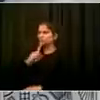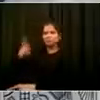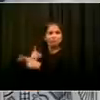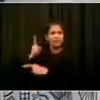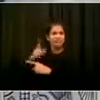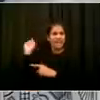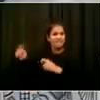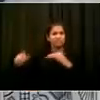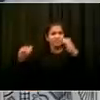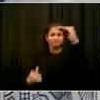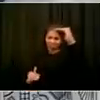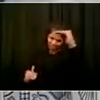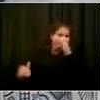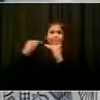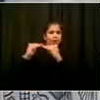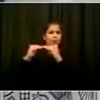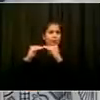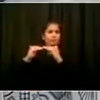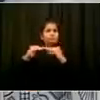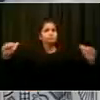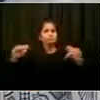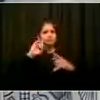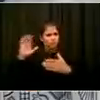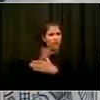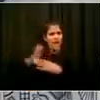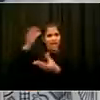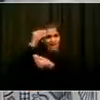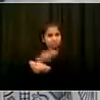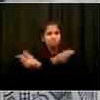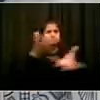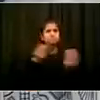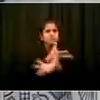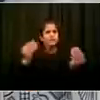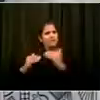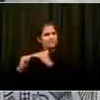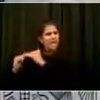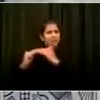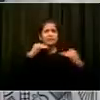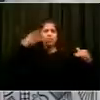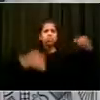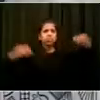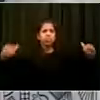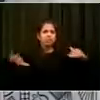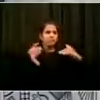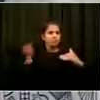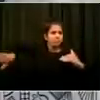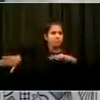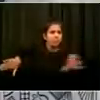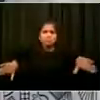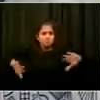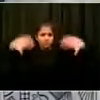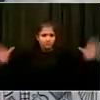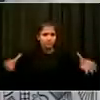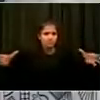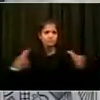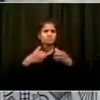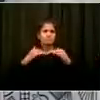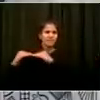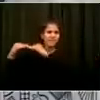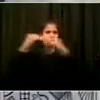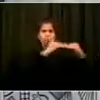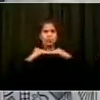wealth in a better way, a lot more people are going to prosper, and it's going to bring this city back a lot stronger. So thank you for helping us light the way,